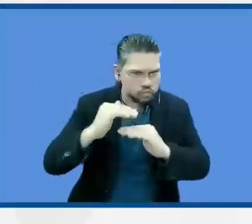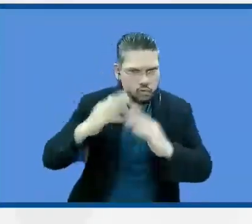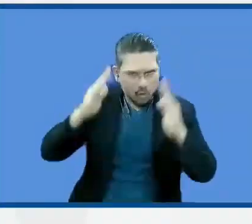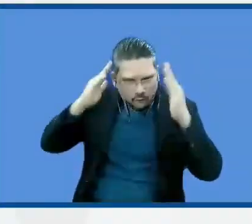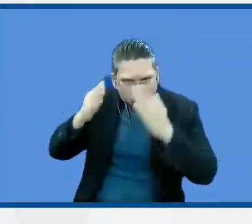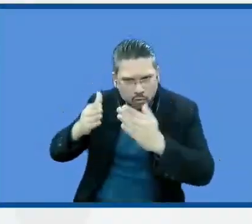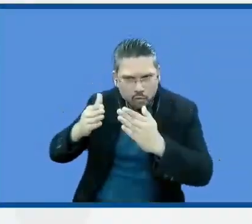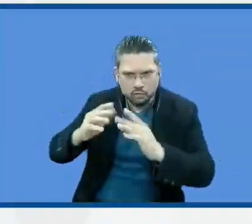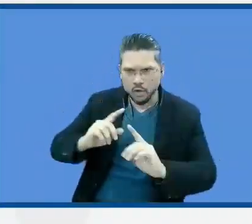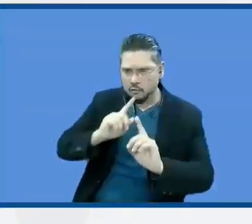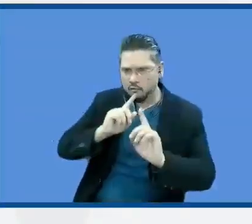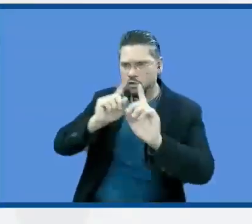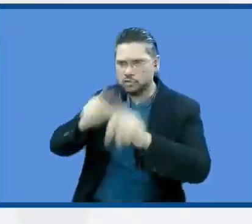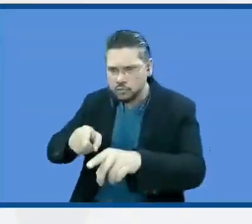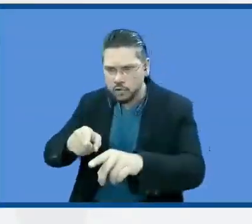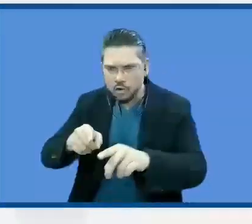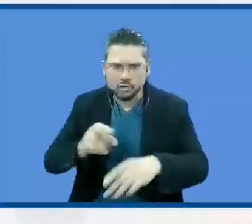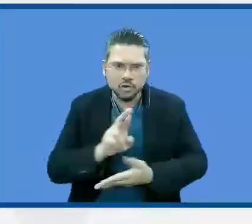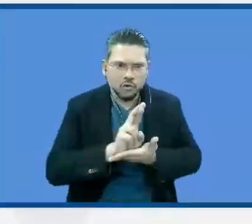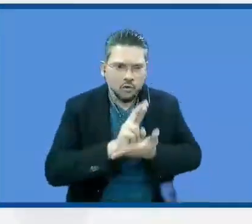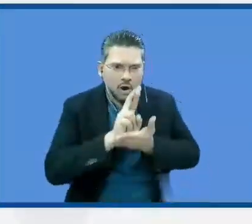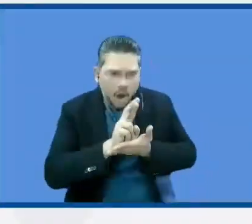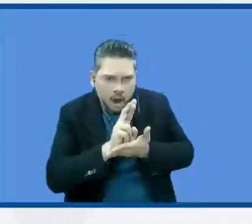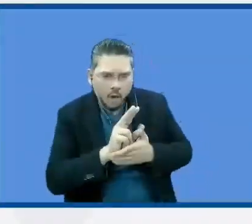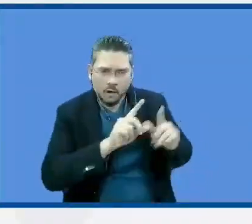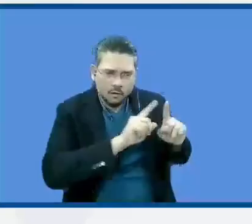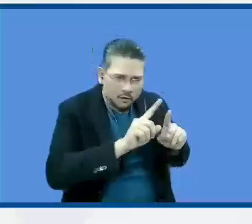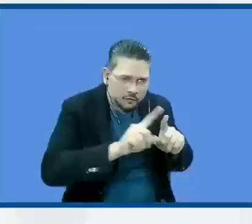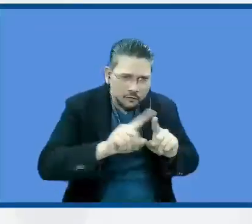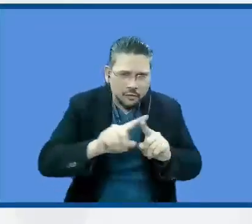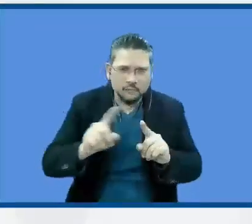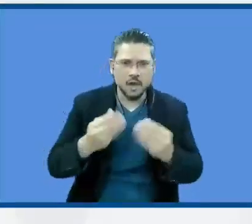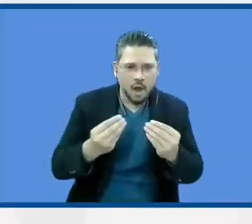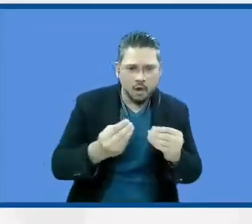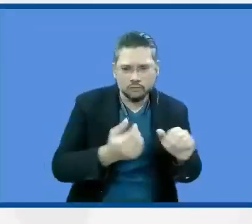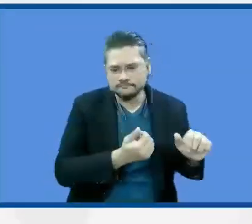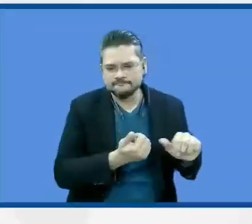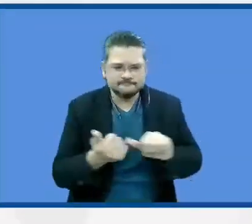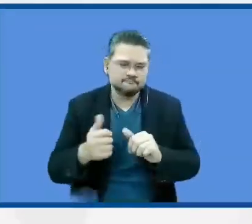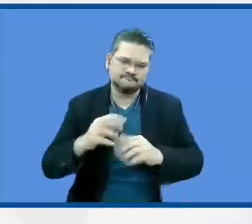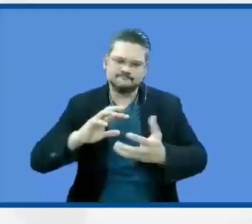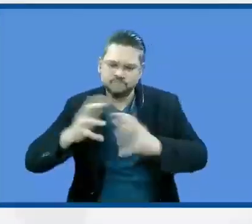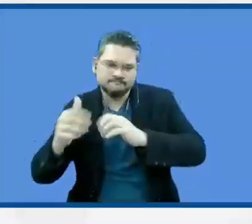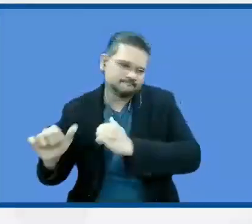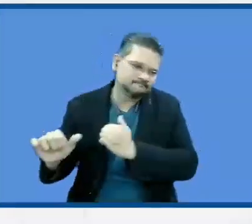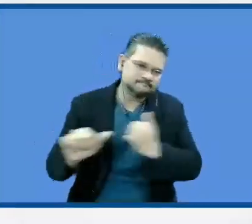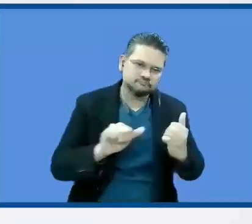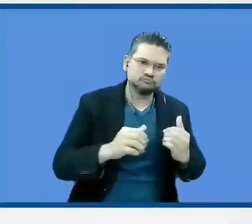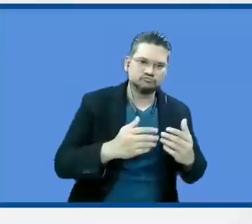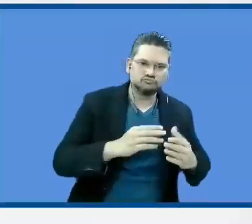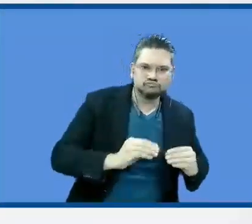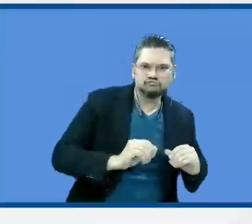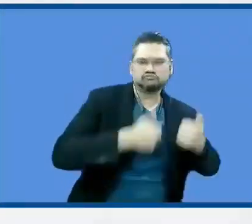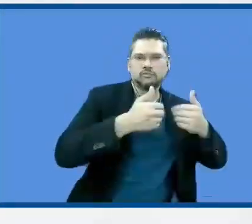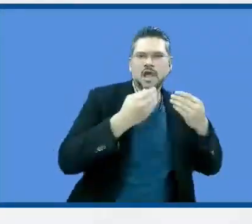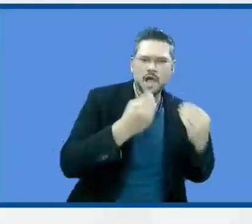response, rehabilitation, and recovery for emergency and disaster situations at the national and